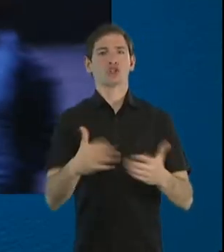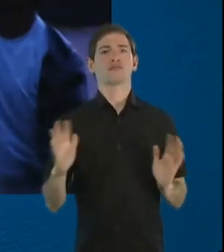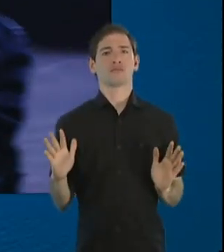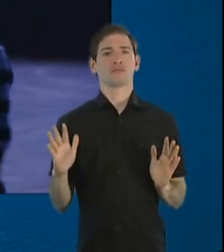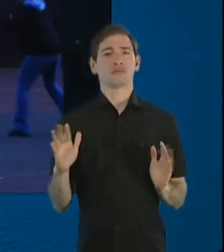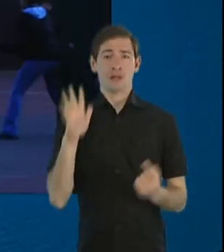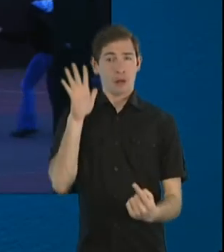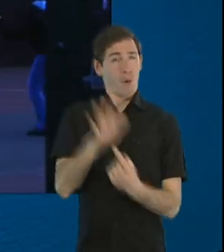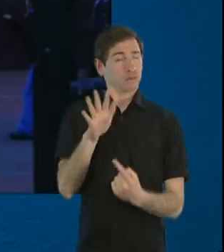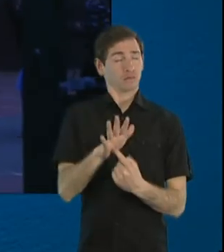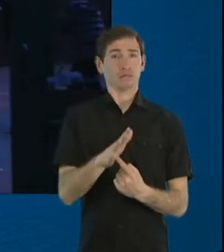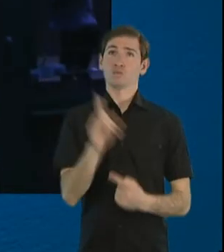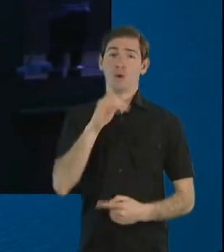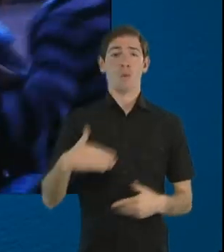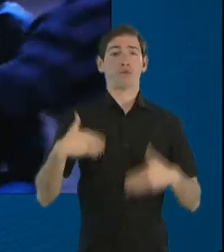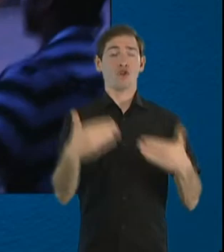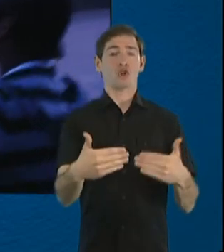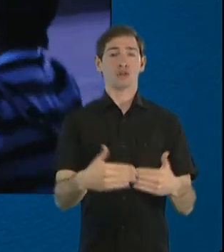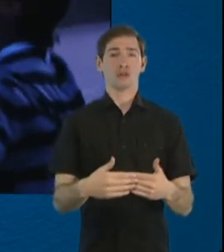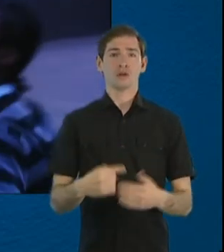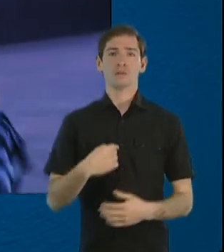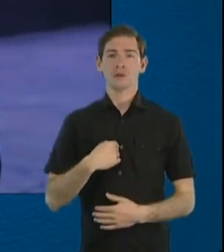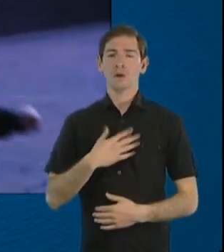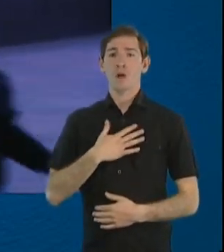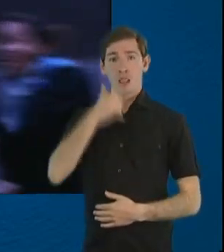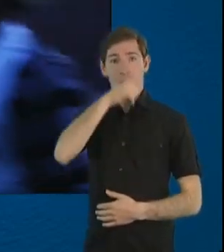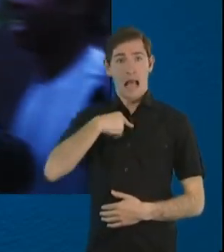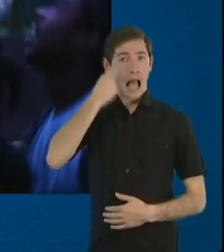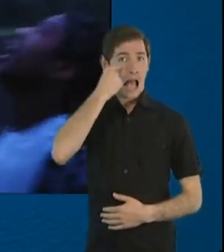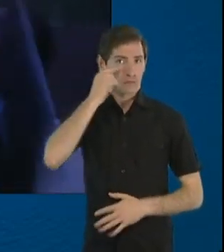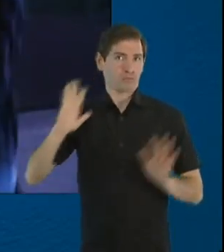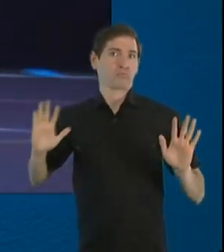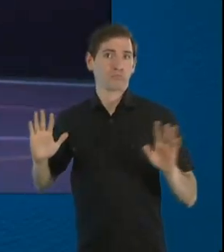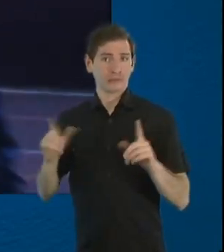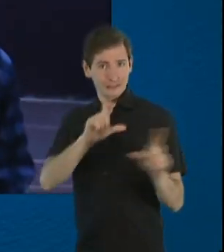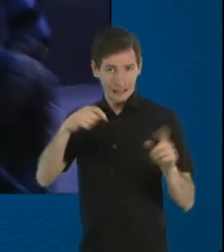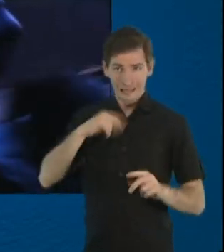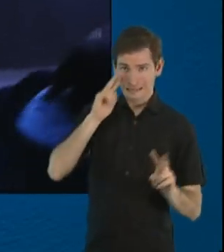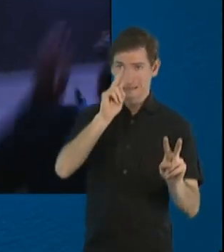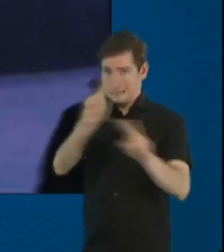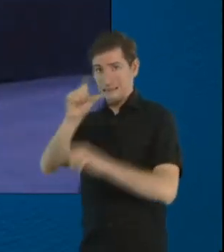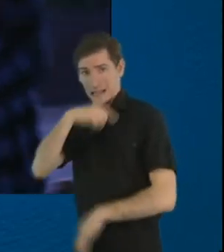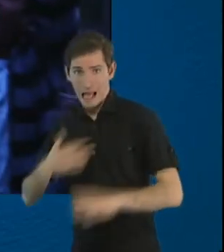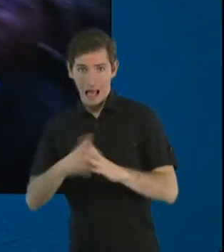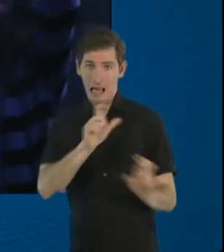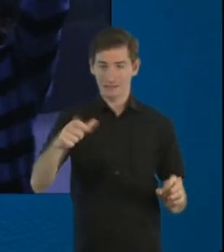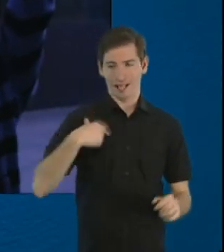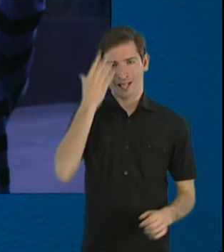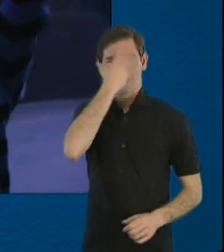alive, that's all that matters. But lucky for me, it was only my eye. I can still see, I can still go out, still good